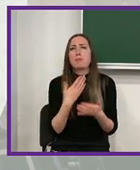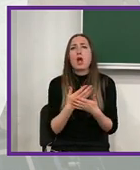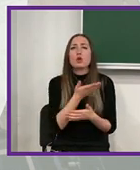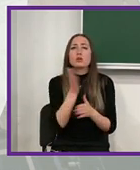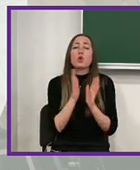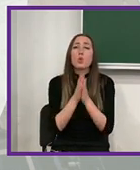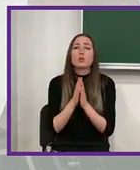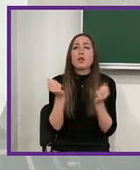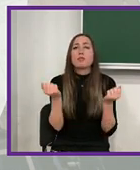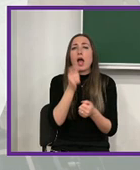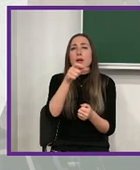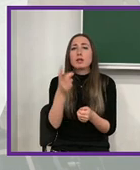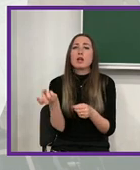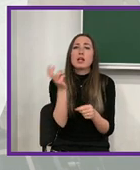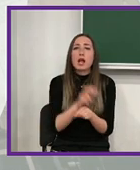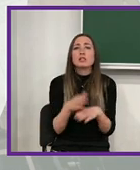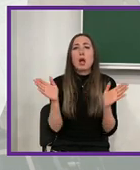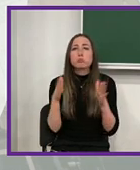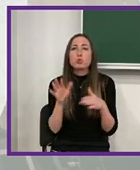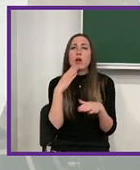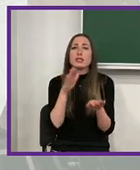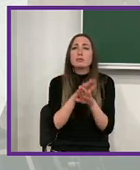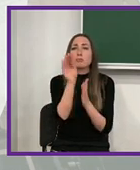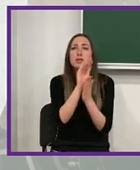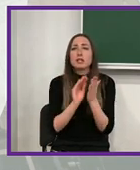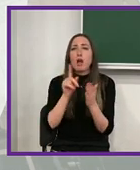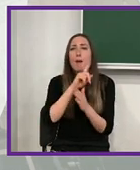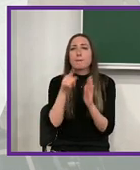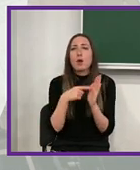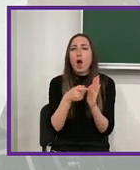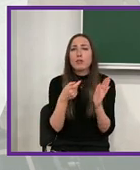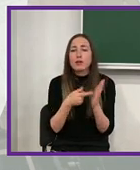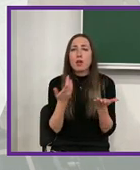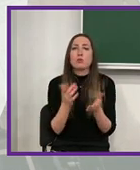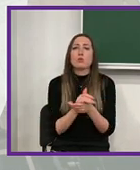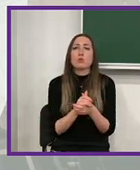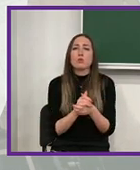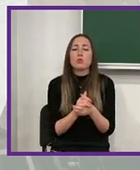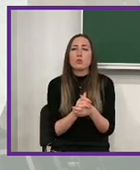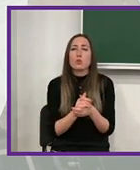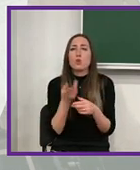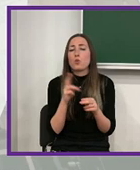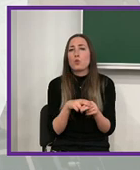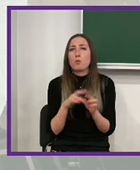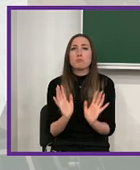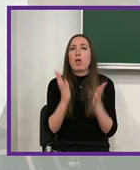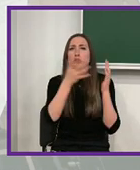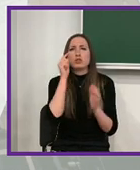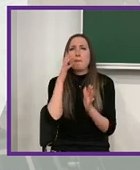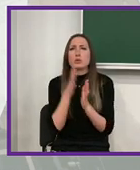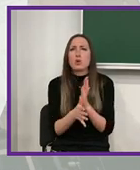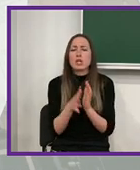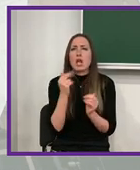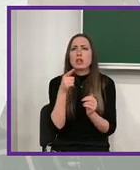meeting, and you out of a sudden realize that if it's voluntary, it will be just a small group, or that you'll get very hesitant